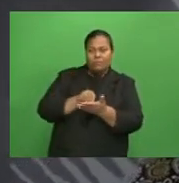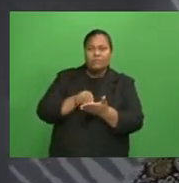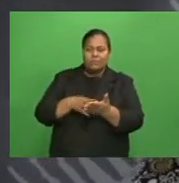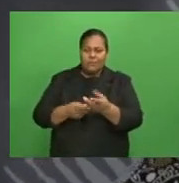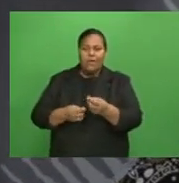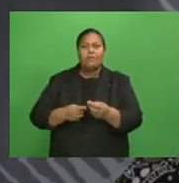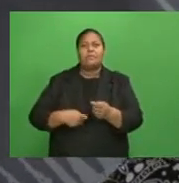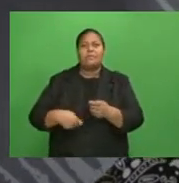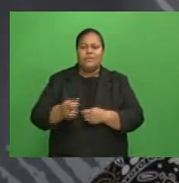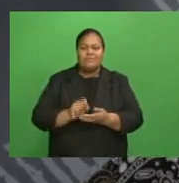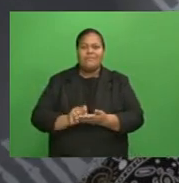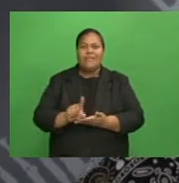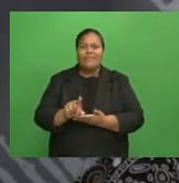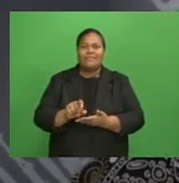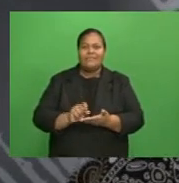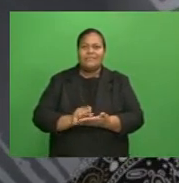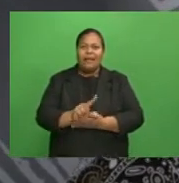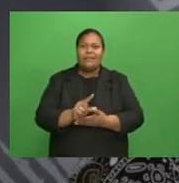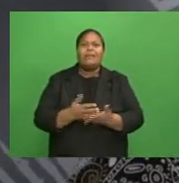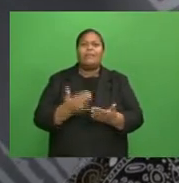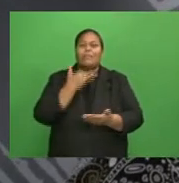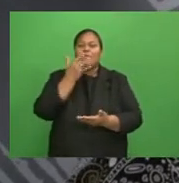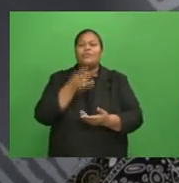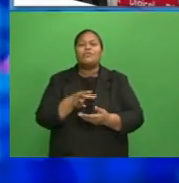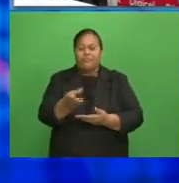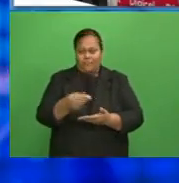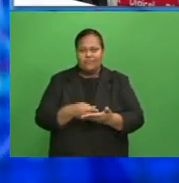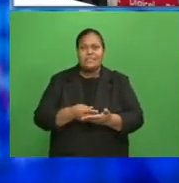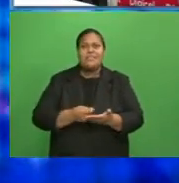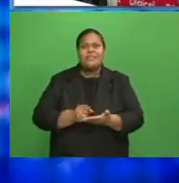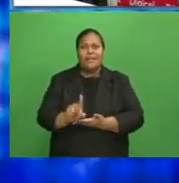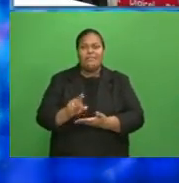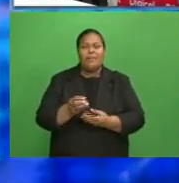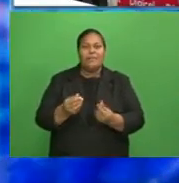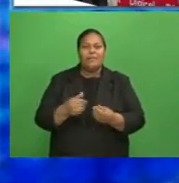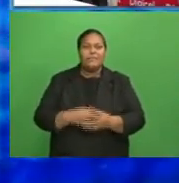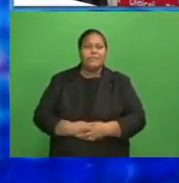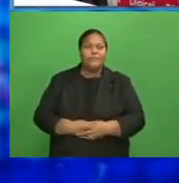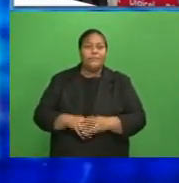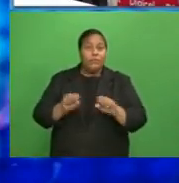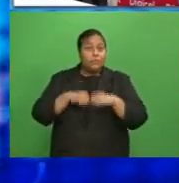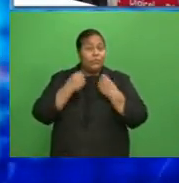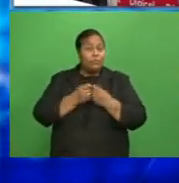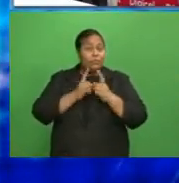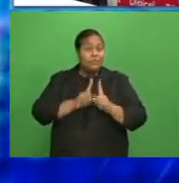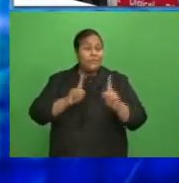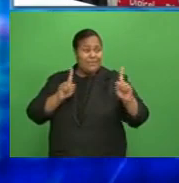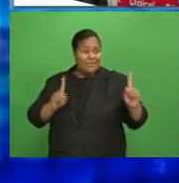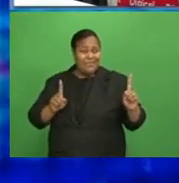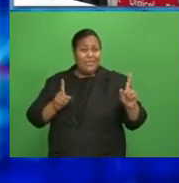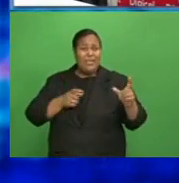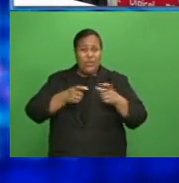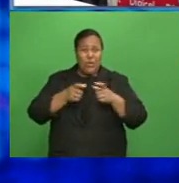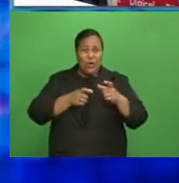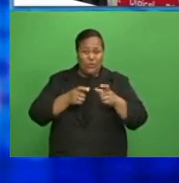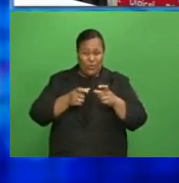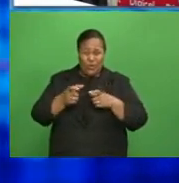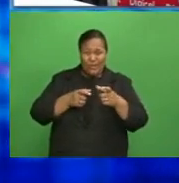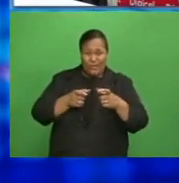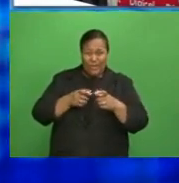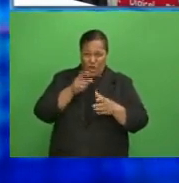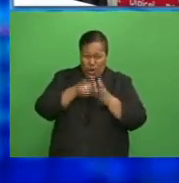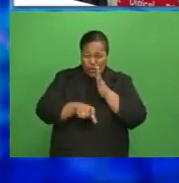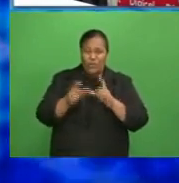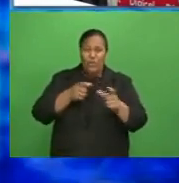hygiene issues that we've seen with COVID-19. Keeping social distancing and cost control in mind, Digicel Fiji